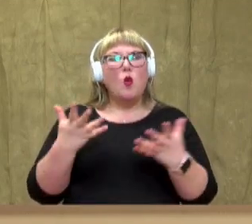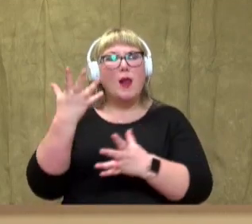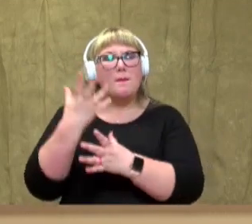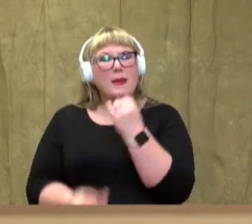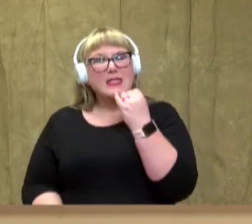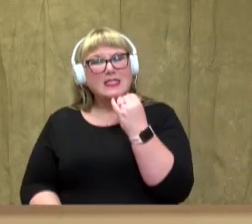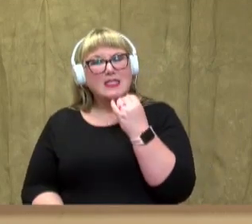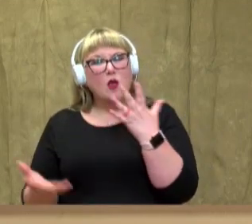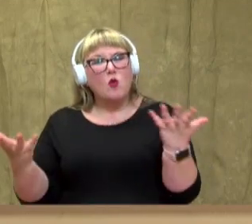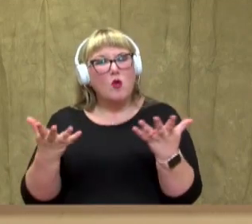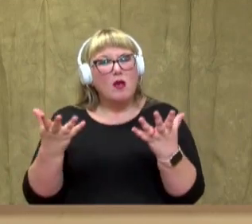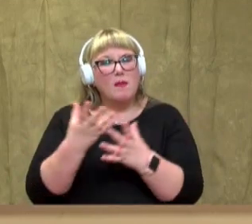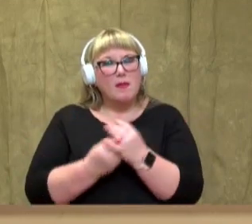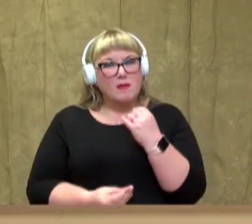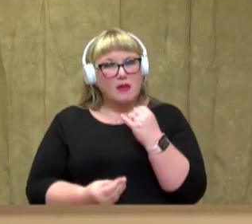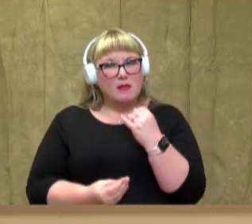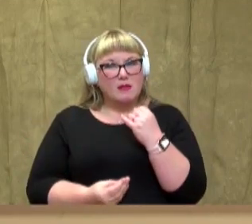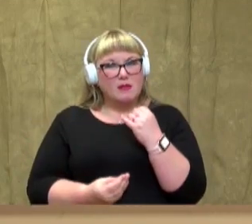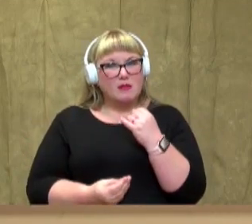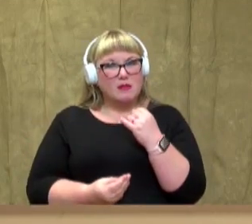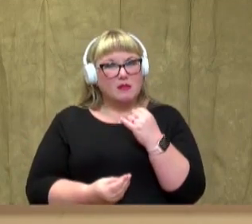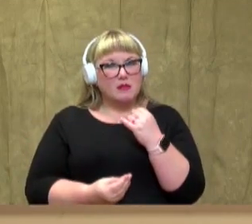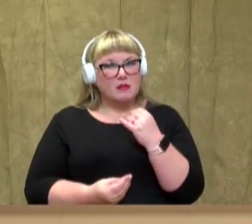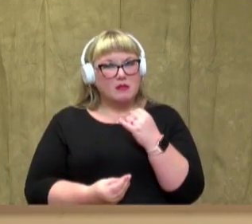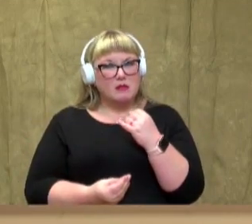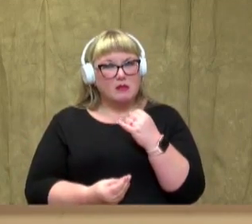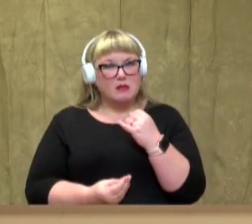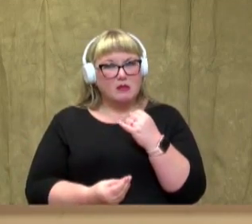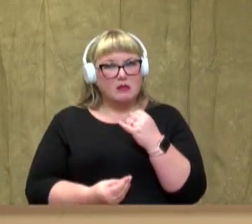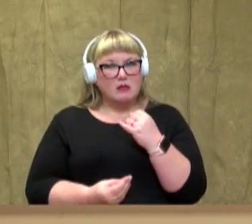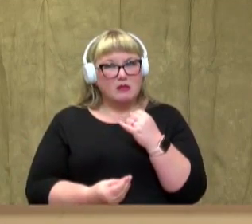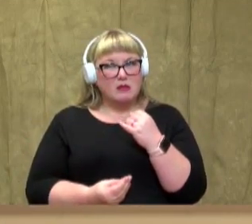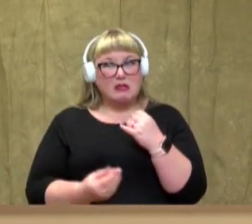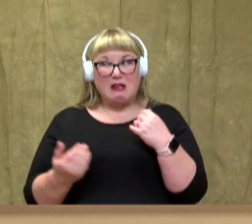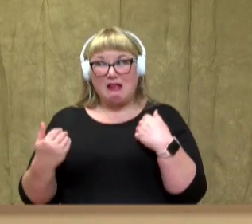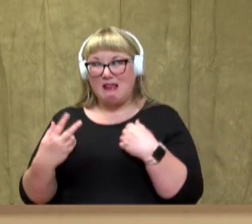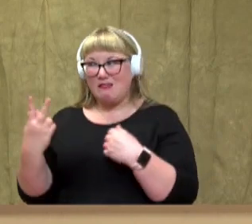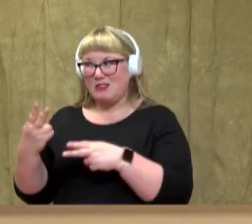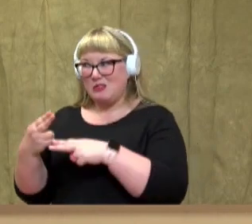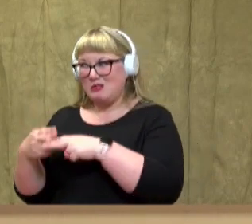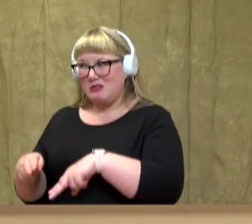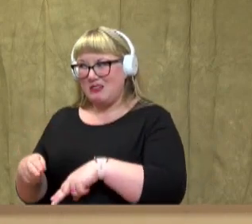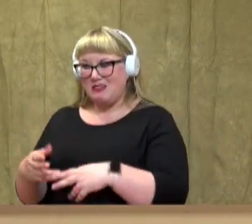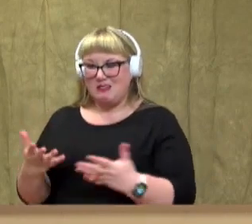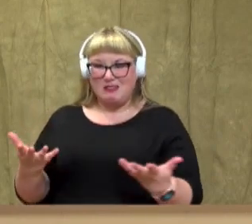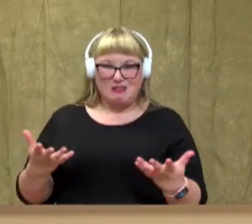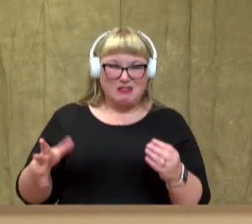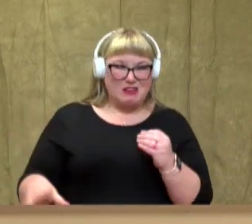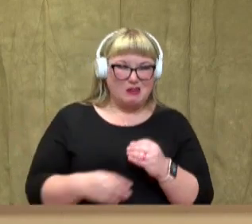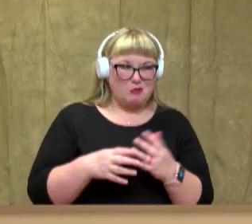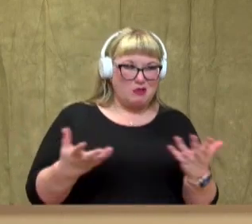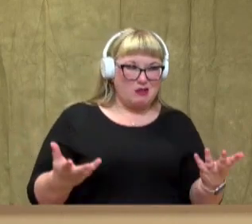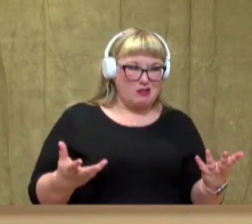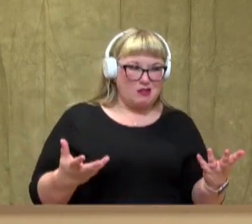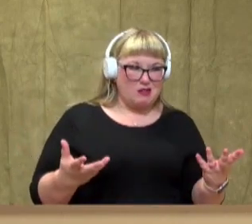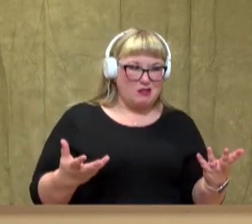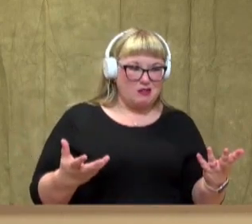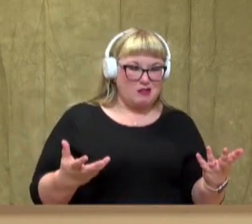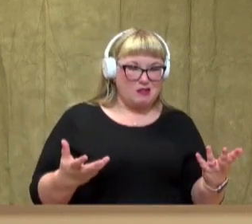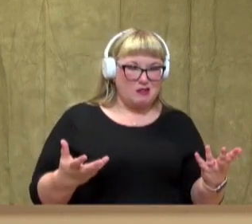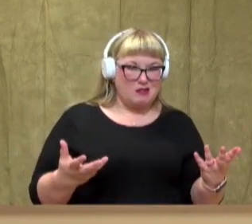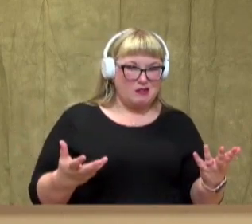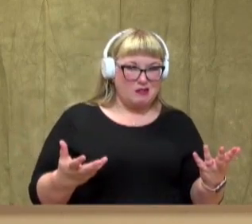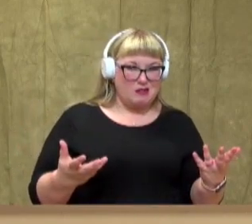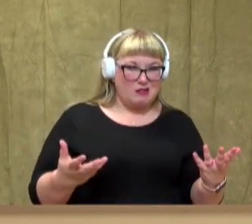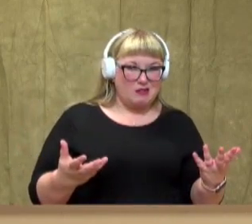of our recipe? I'm missing something here. I have 2 eggs, but what else should I add?